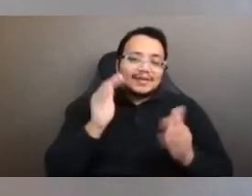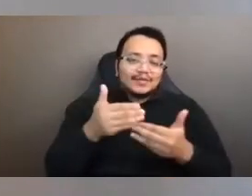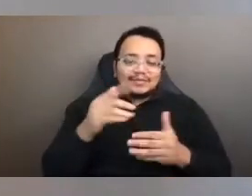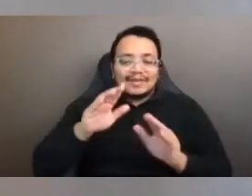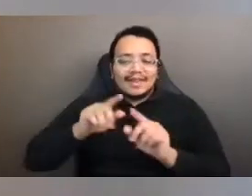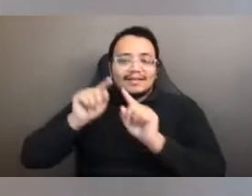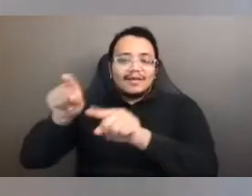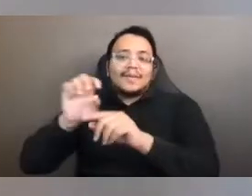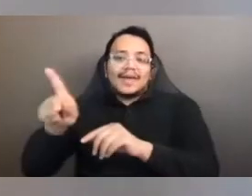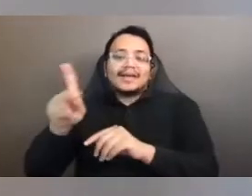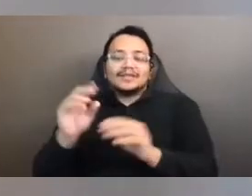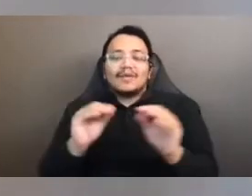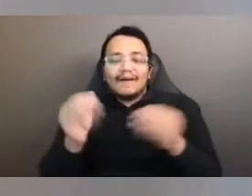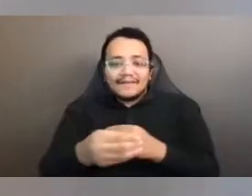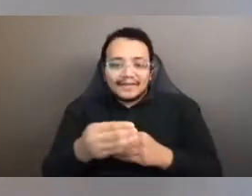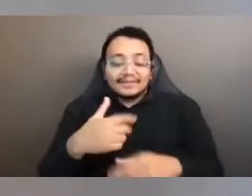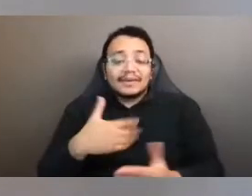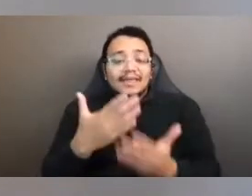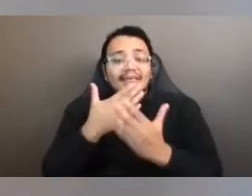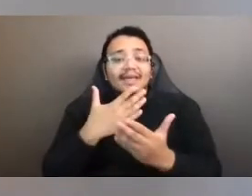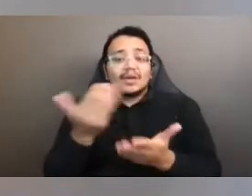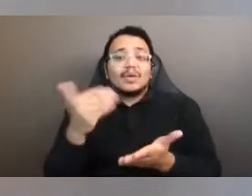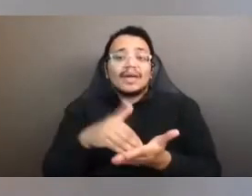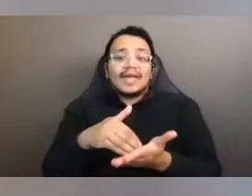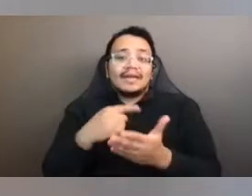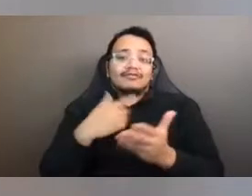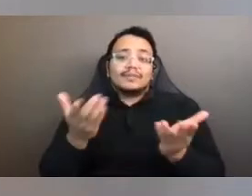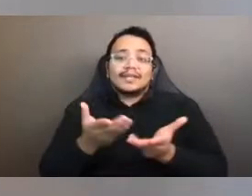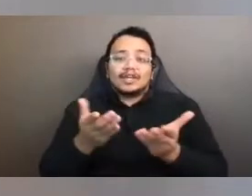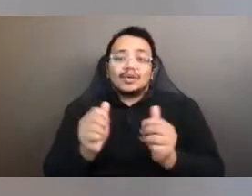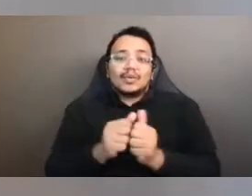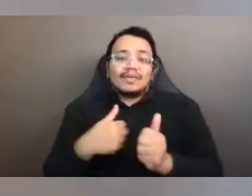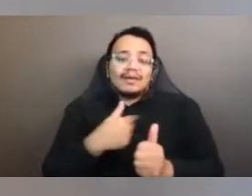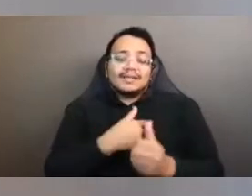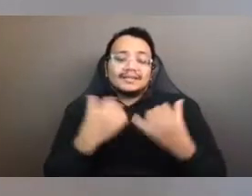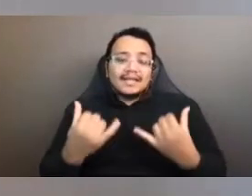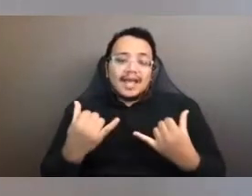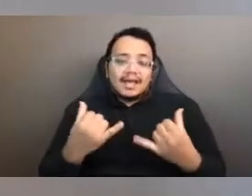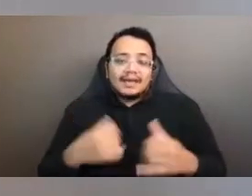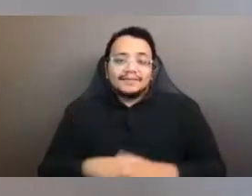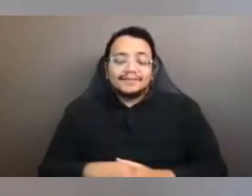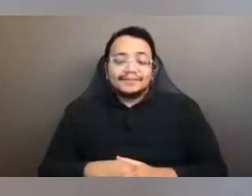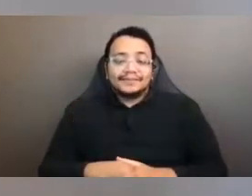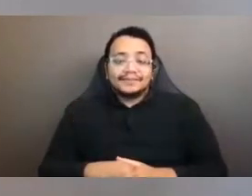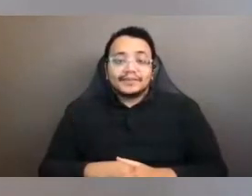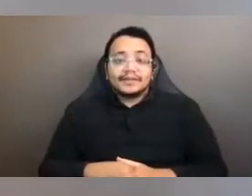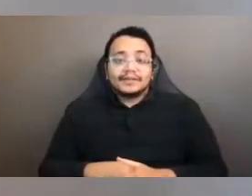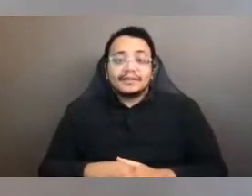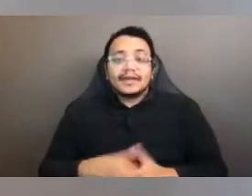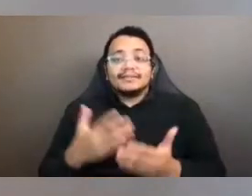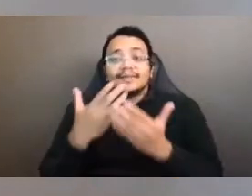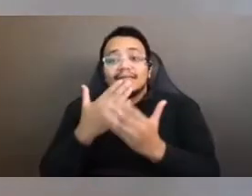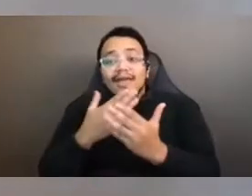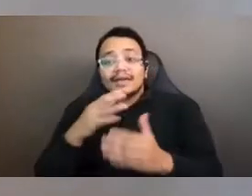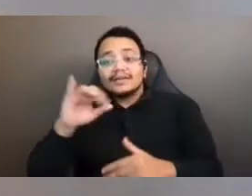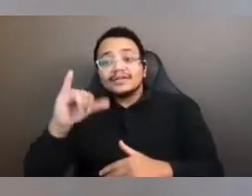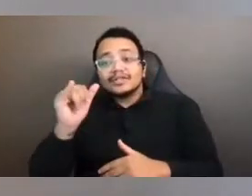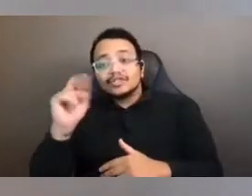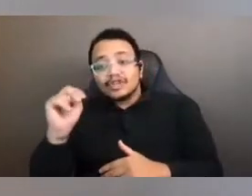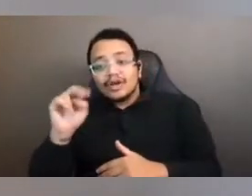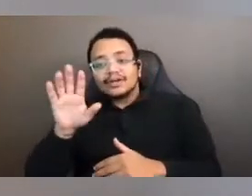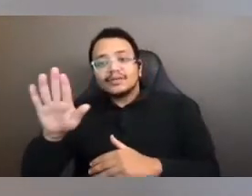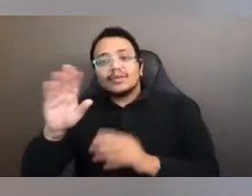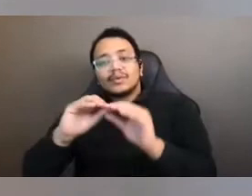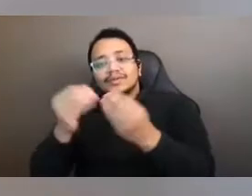But thank you again for being with us here today. And I want to thank John Pineda and MILPA.